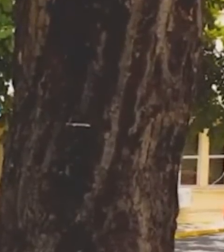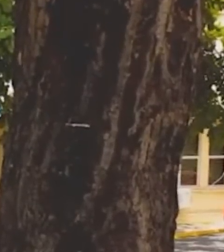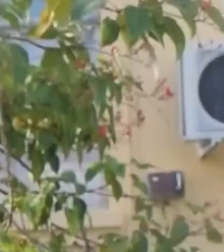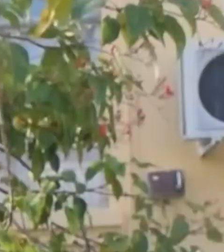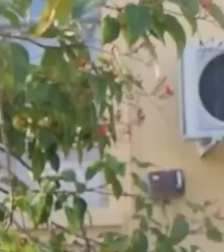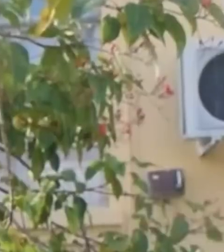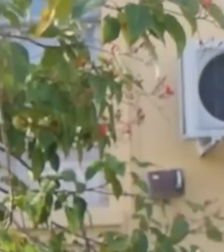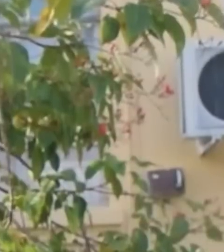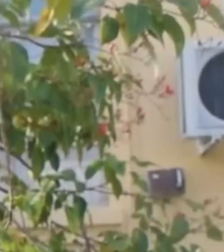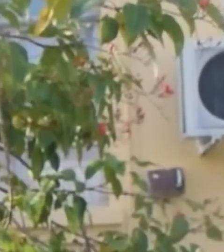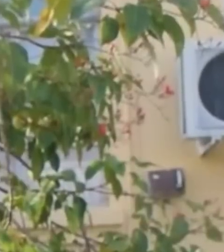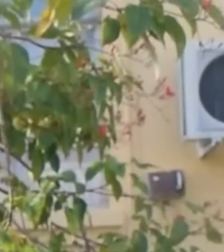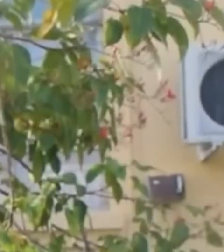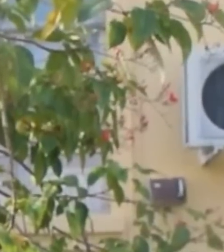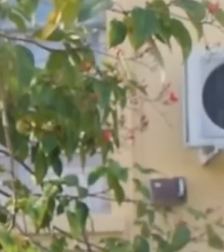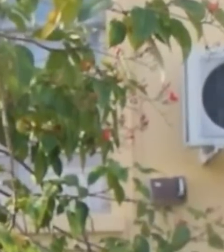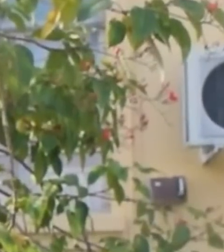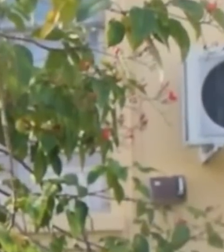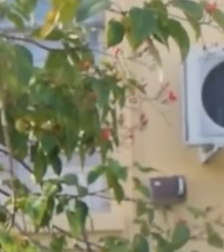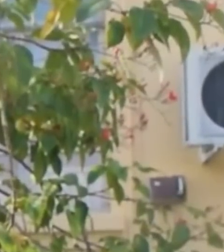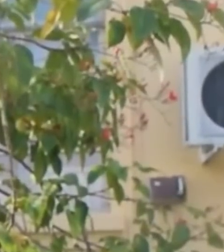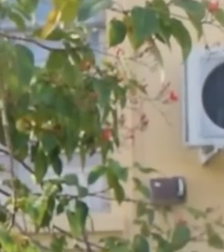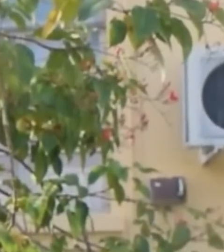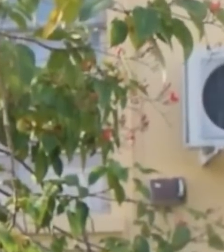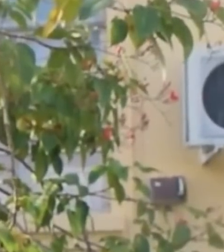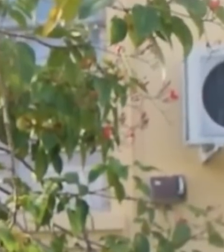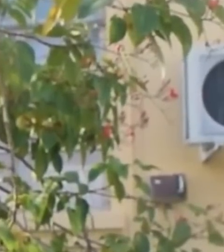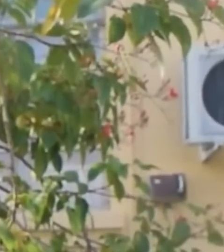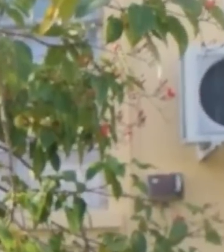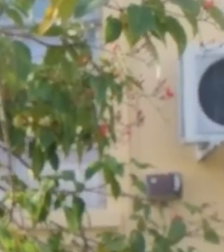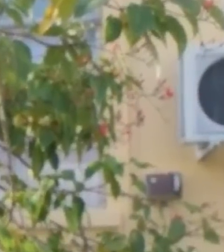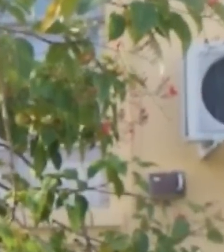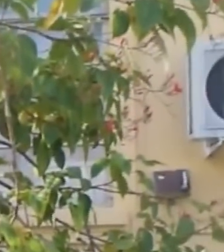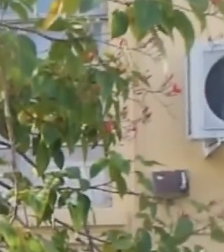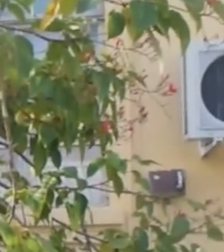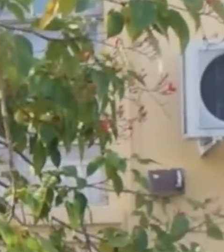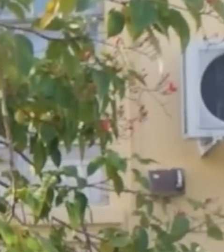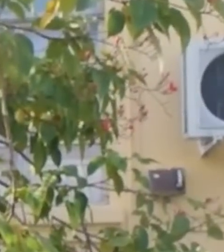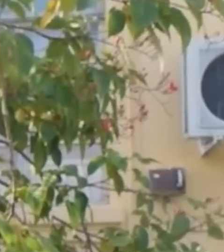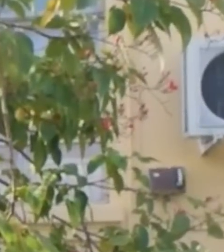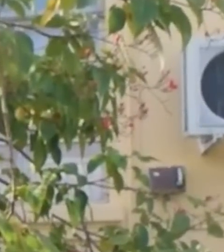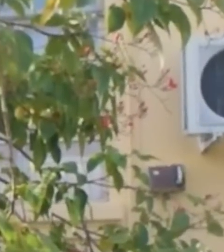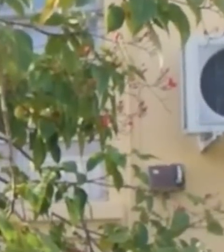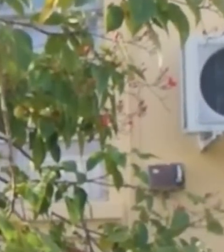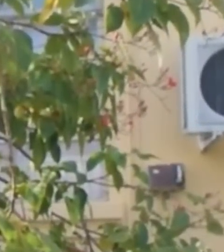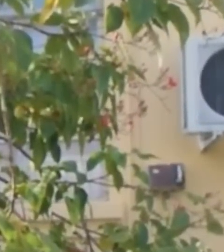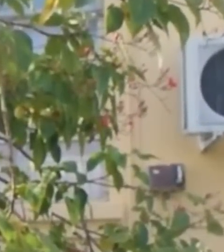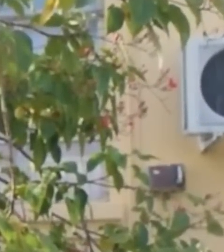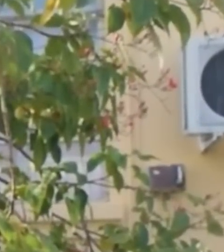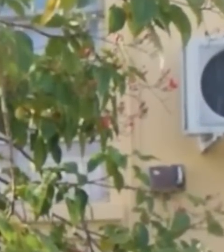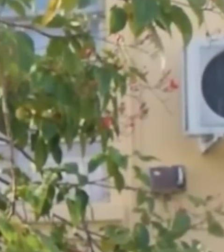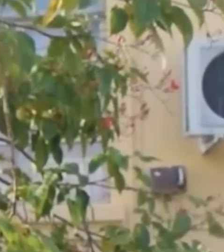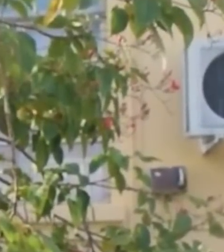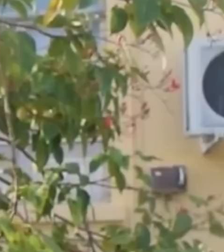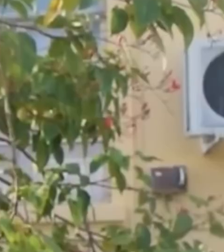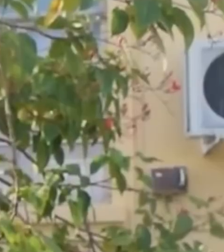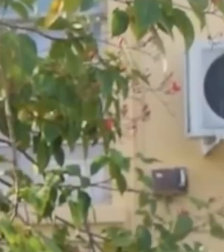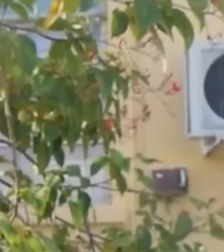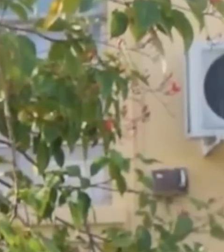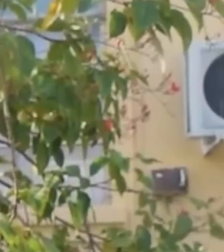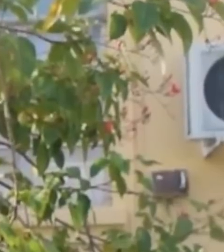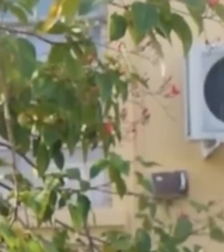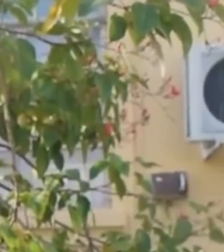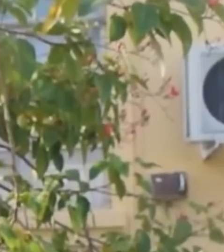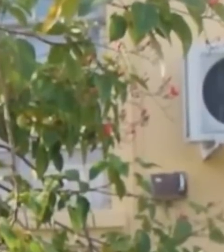actually. Follow the protocol, social distance, wear your mask, sanitize, and keep safe. You know, just do it for